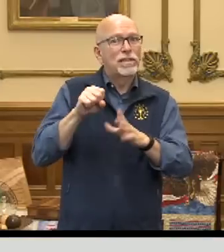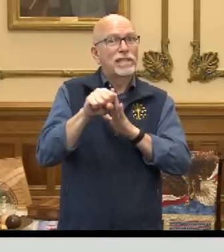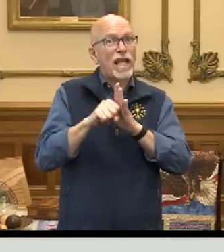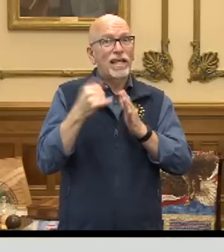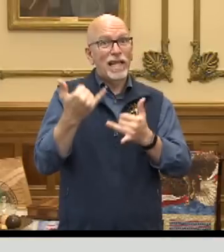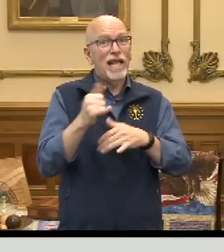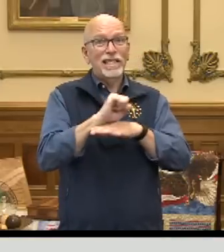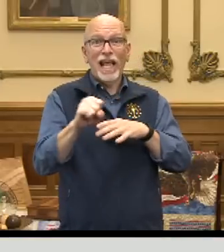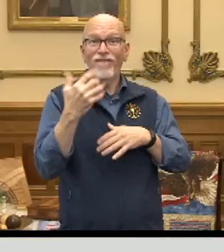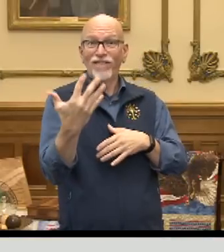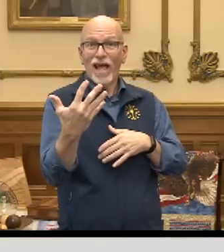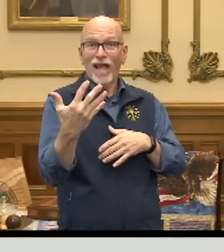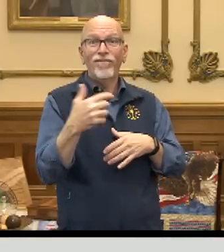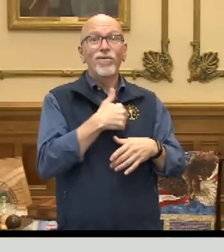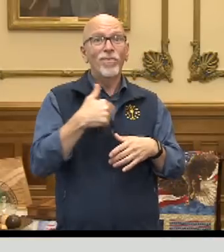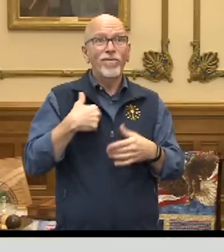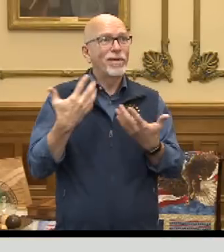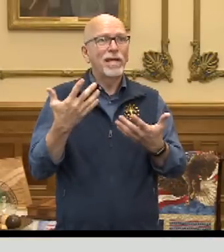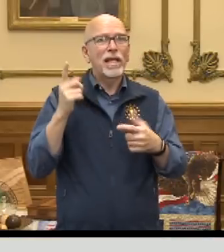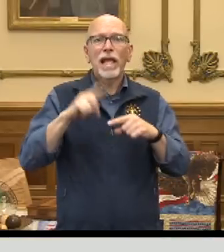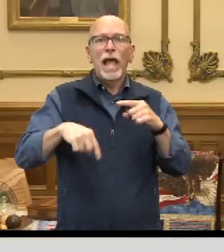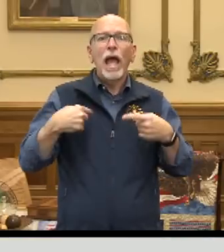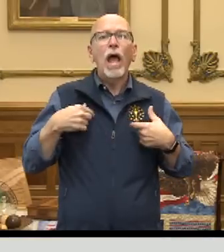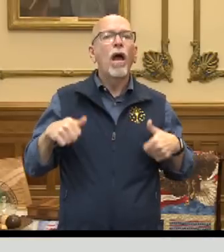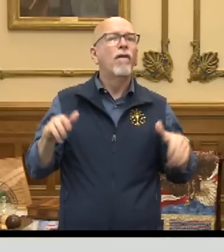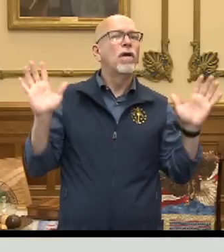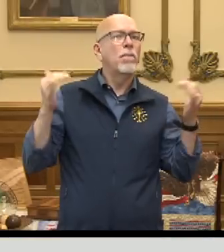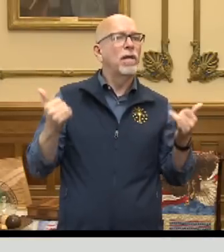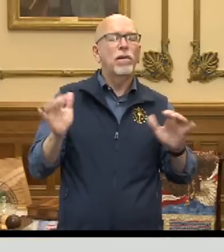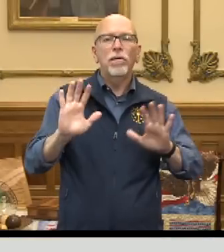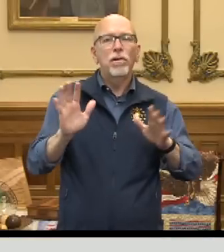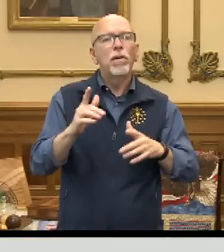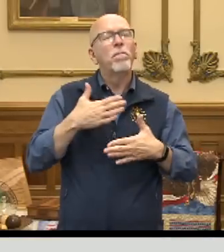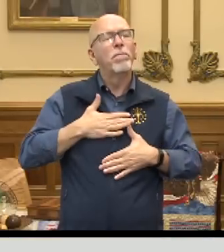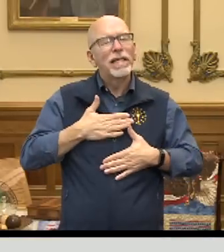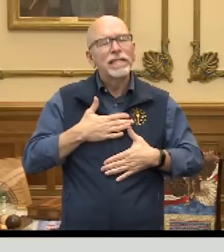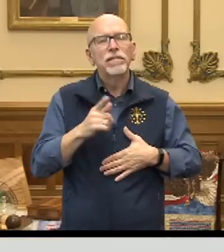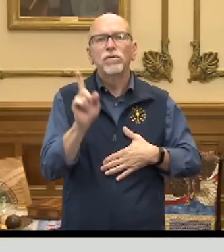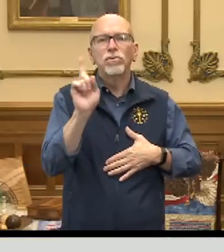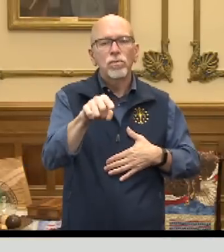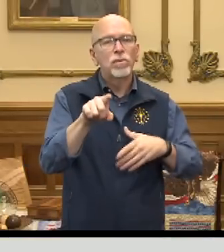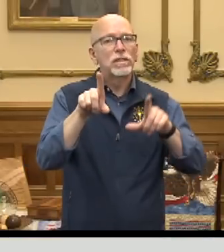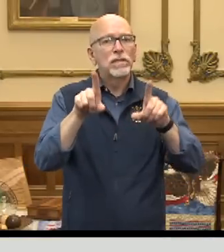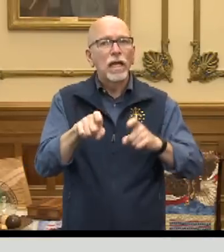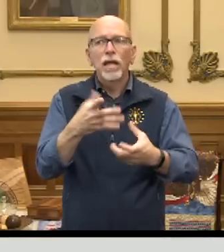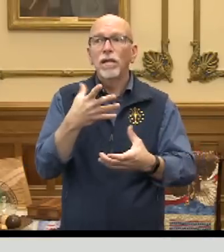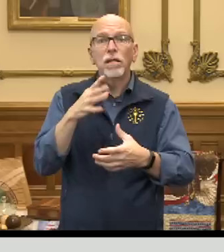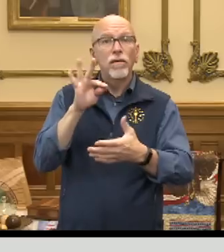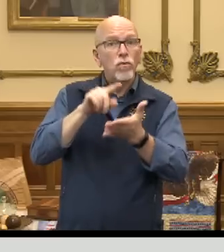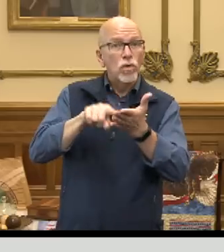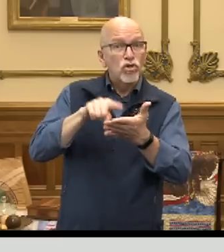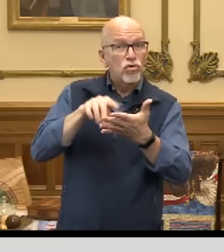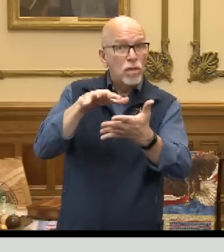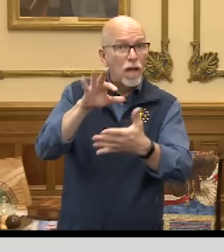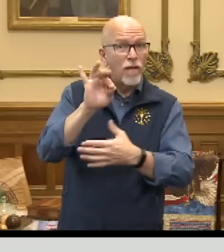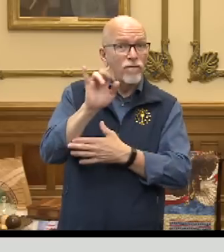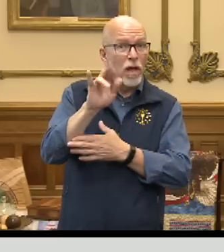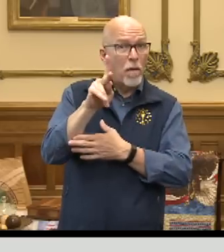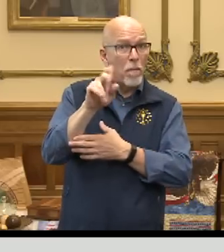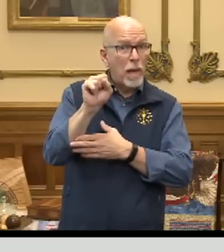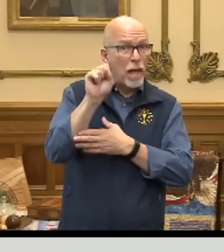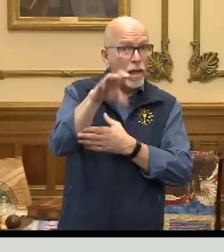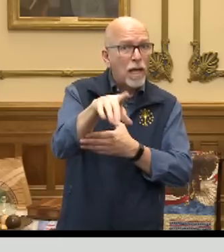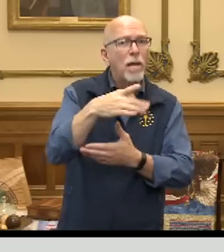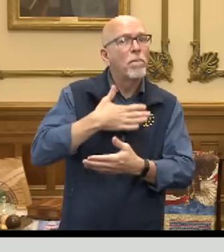plan, and we can't let off the gas. So please get tested and participate in the Fairbanks study if you've been invited to do